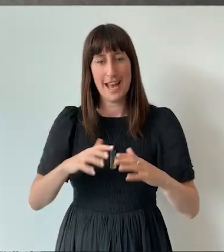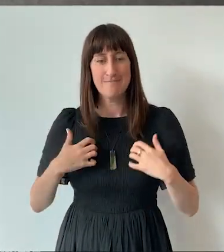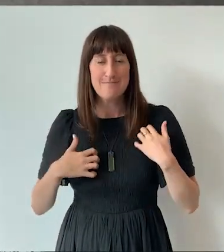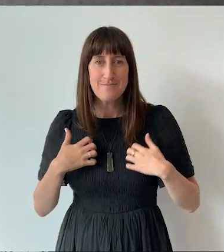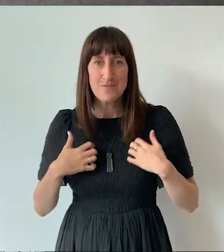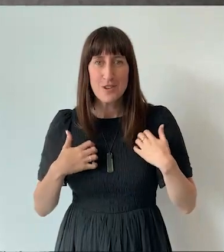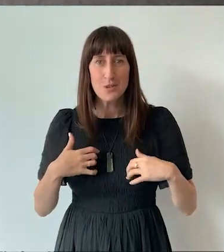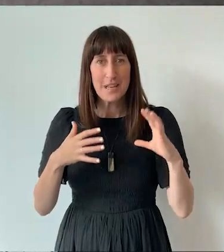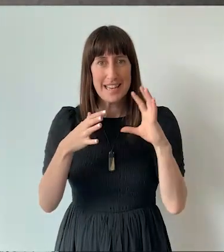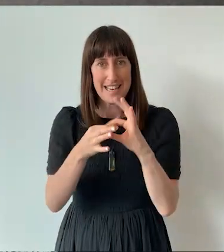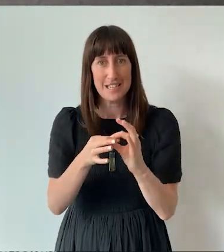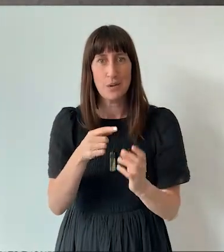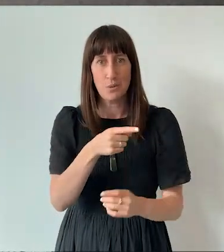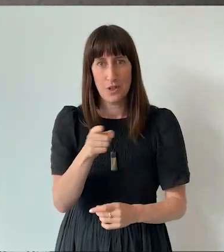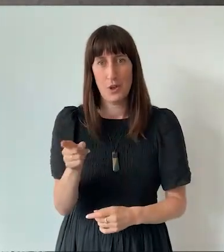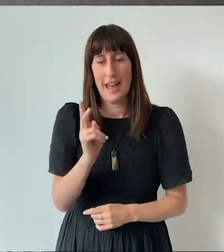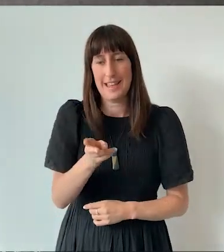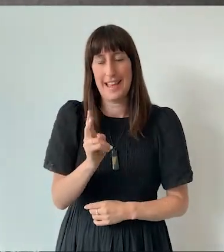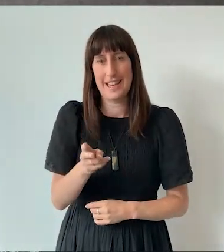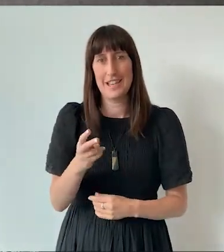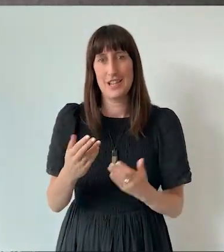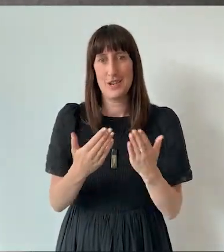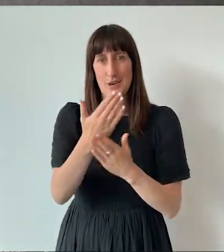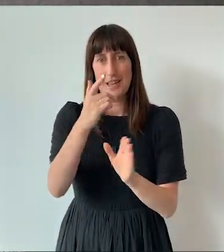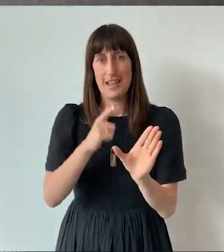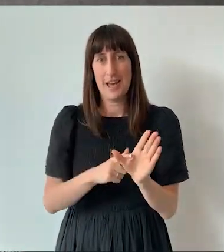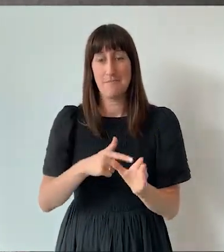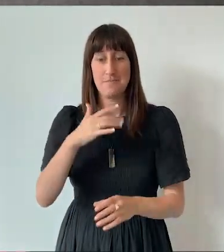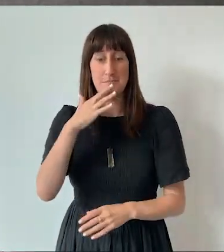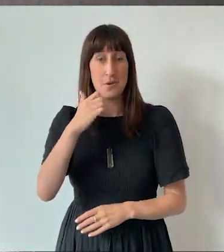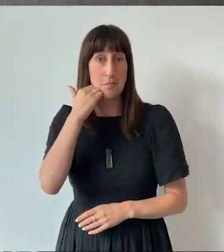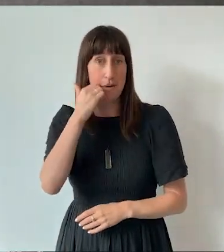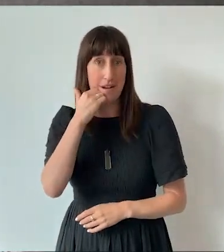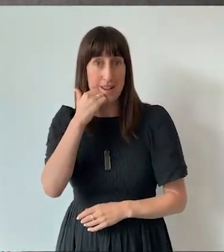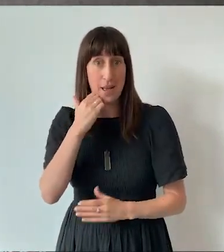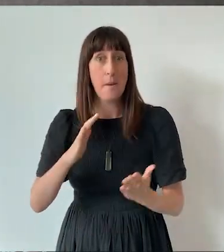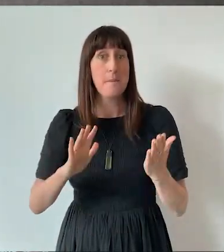reconnecting with you in the new year. Mīri kiramiti